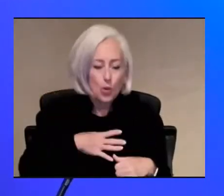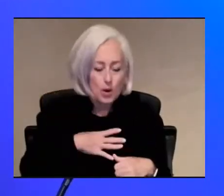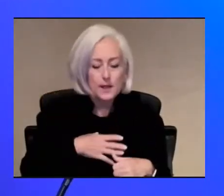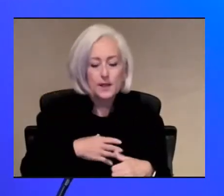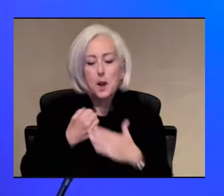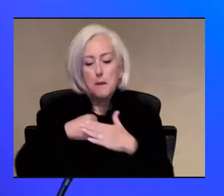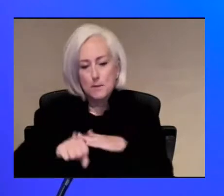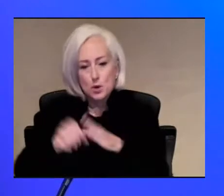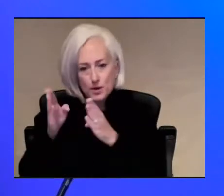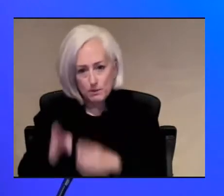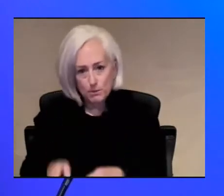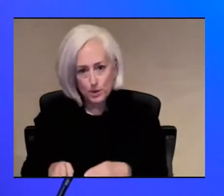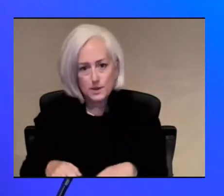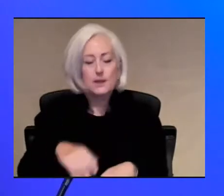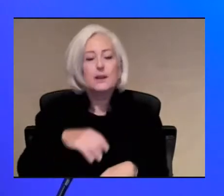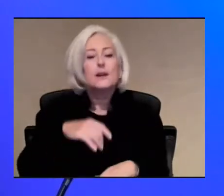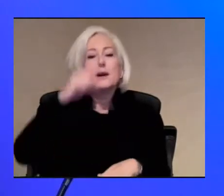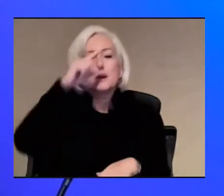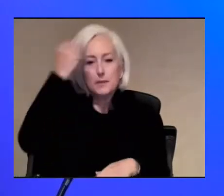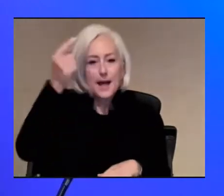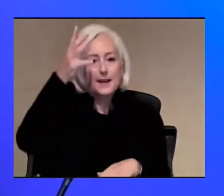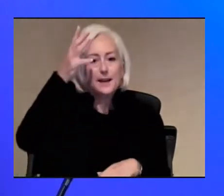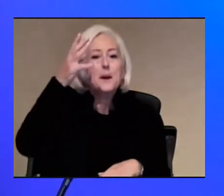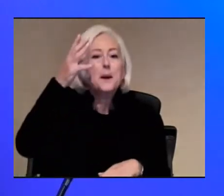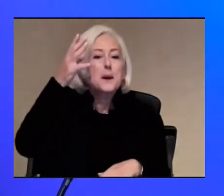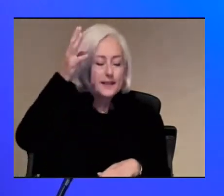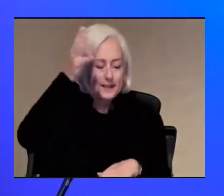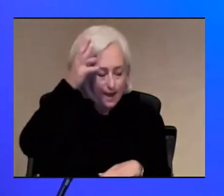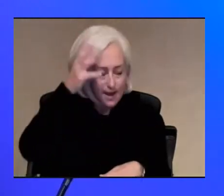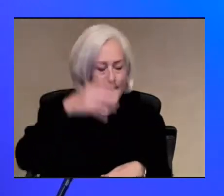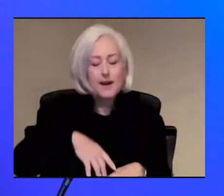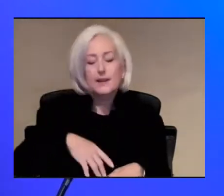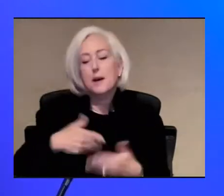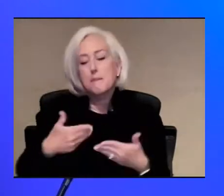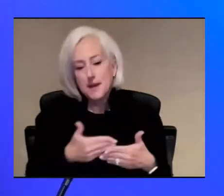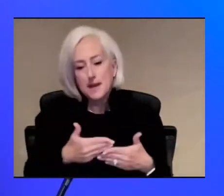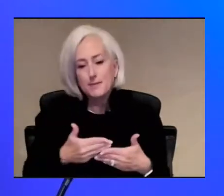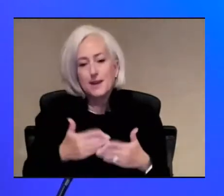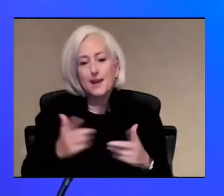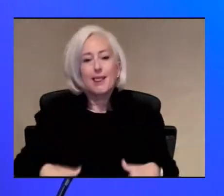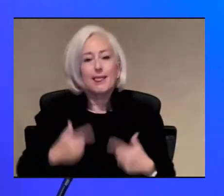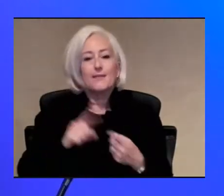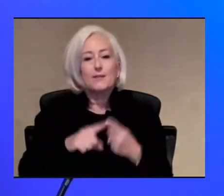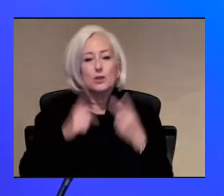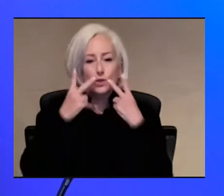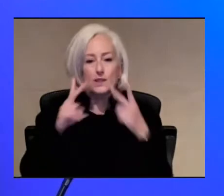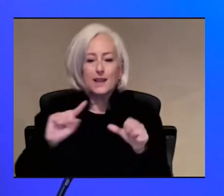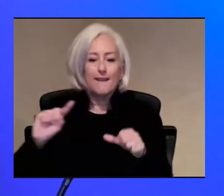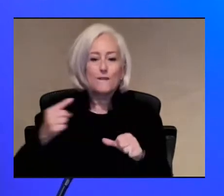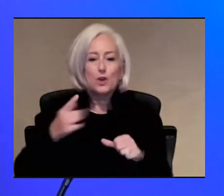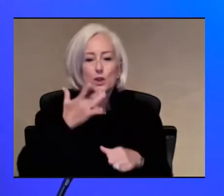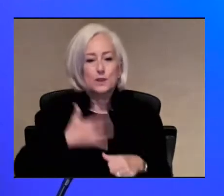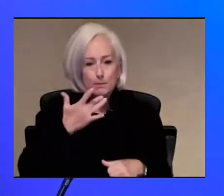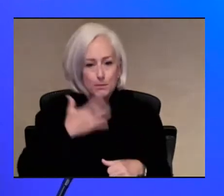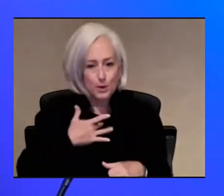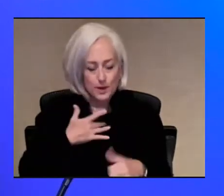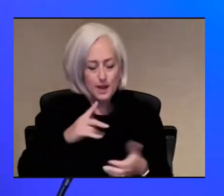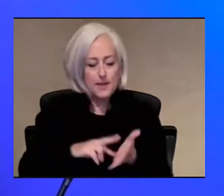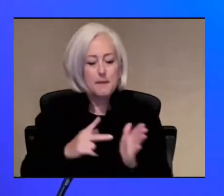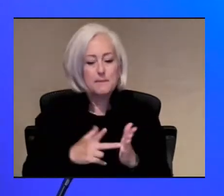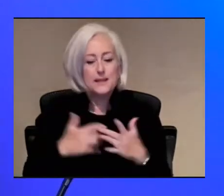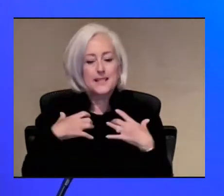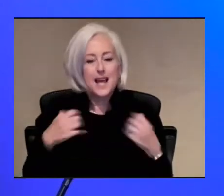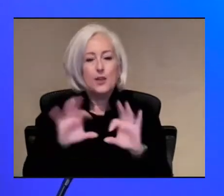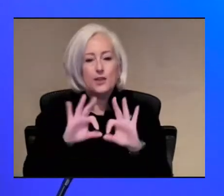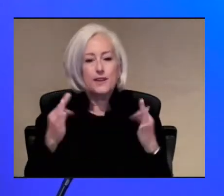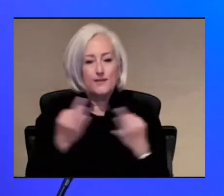baby lives to celebrate the baby's first birthday, and that means being healthy family structures in our community, and it should be important